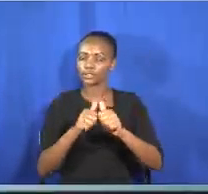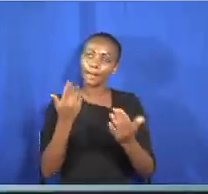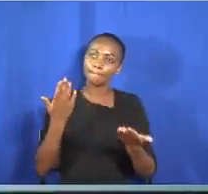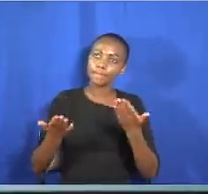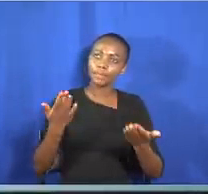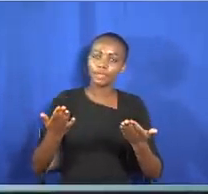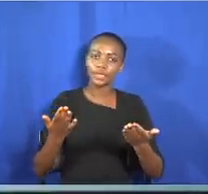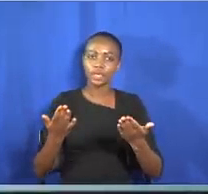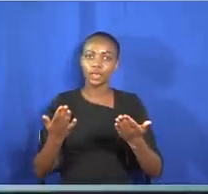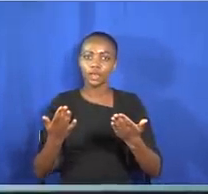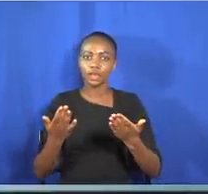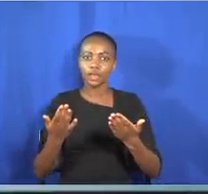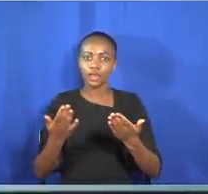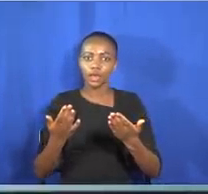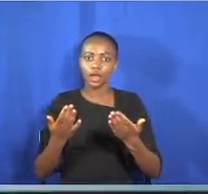of